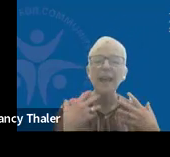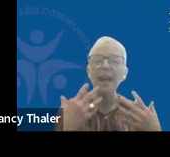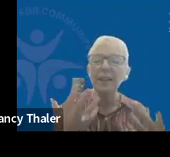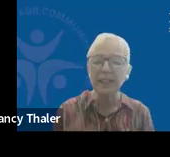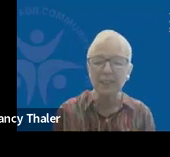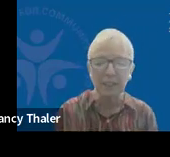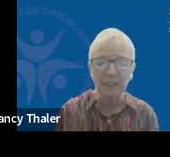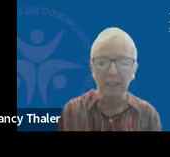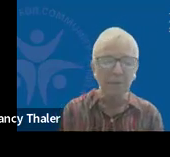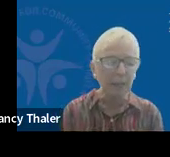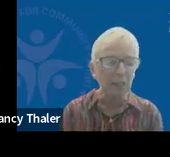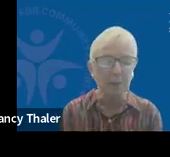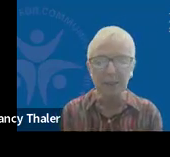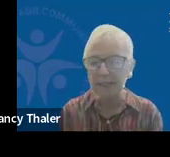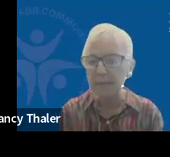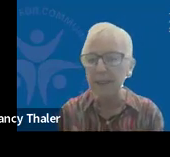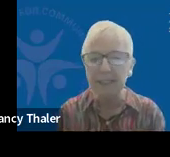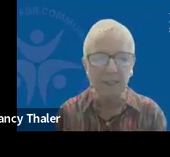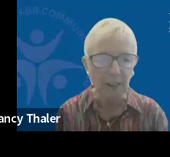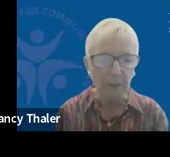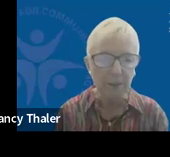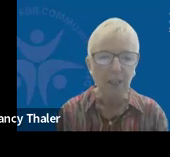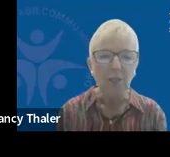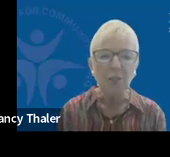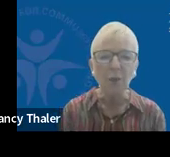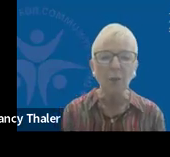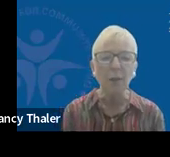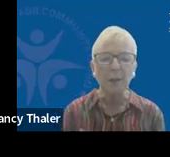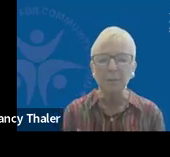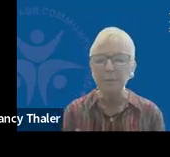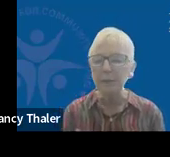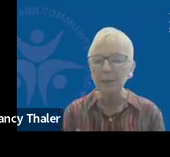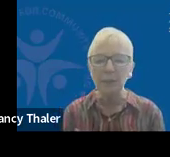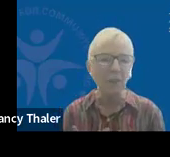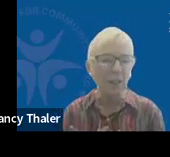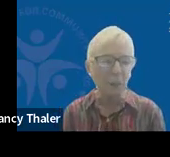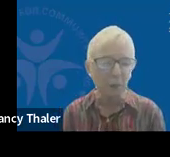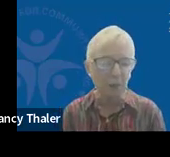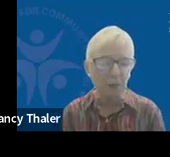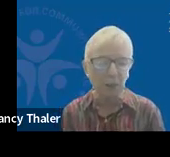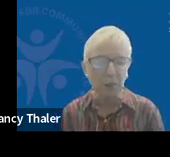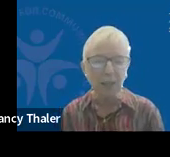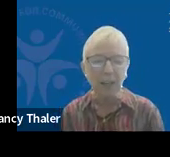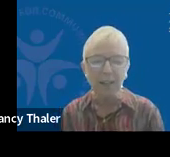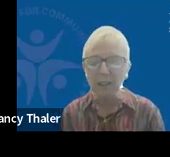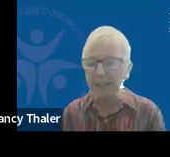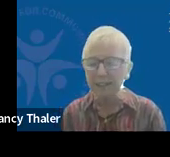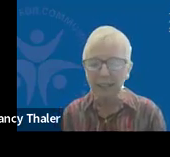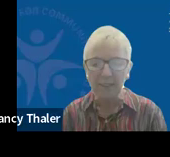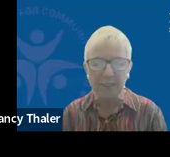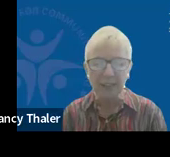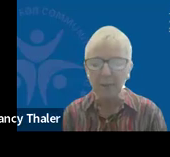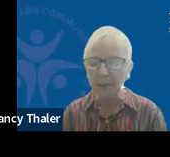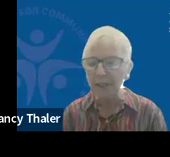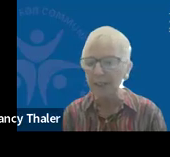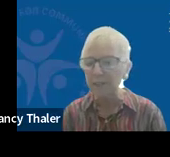develop, how the incident management system gets developed. So lots of work to do. I like to